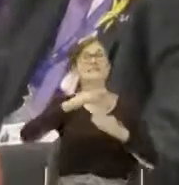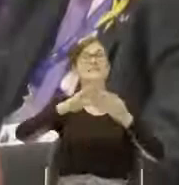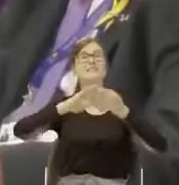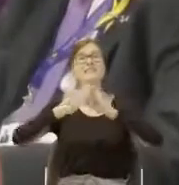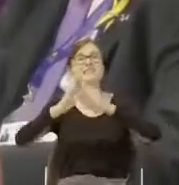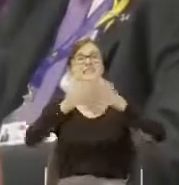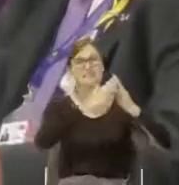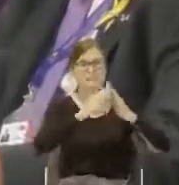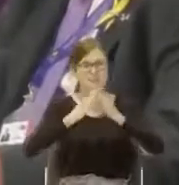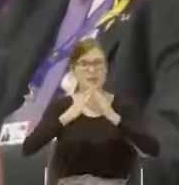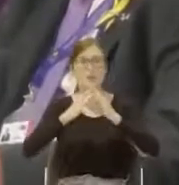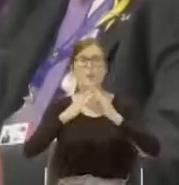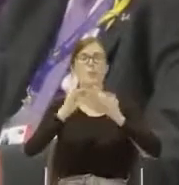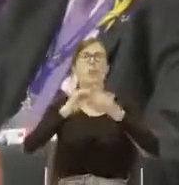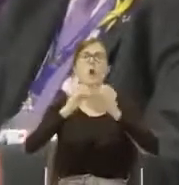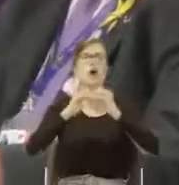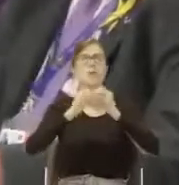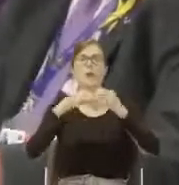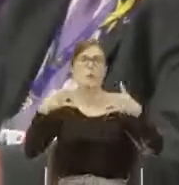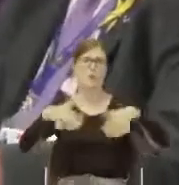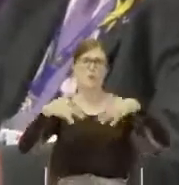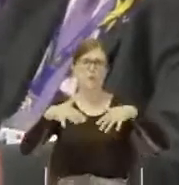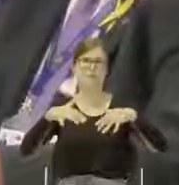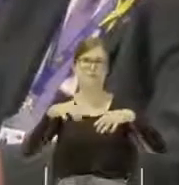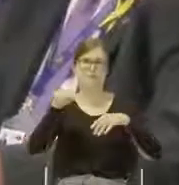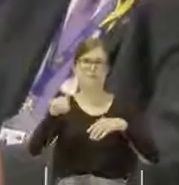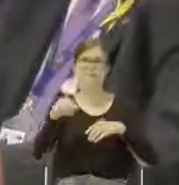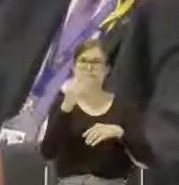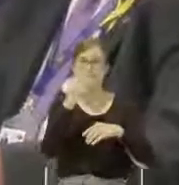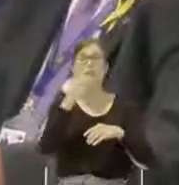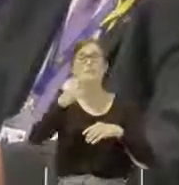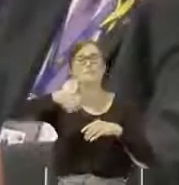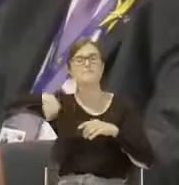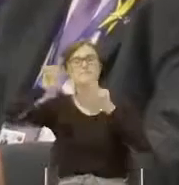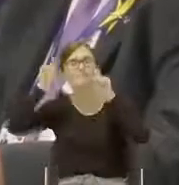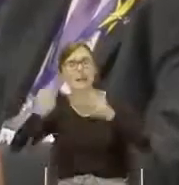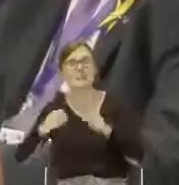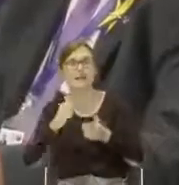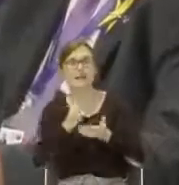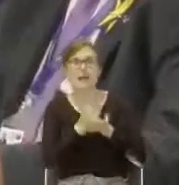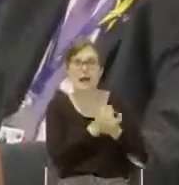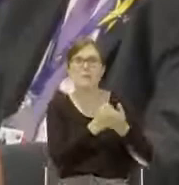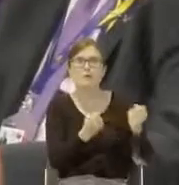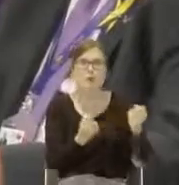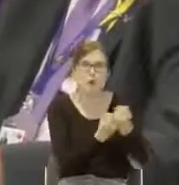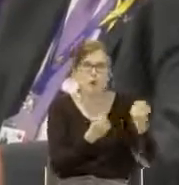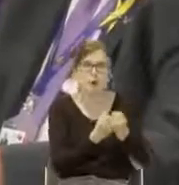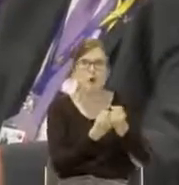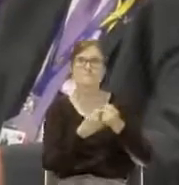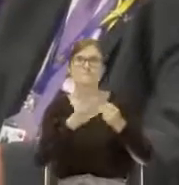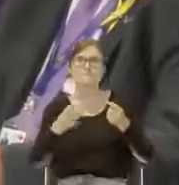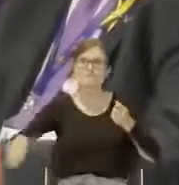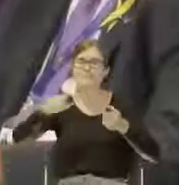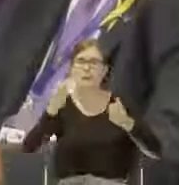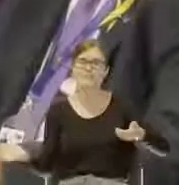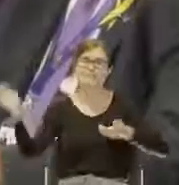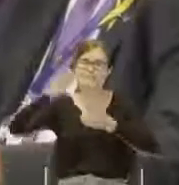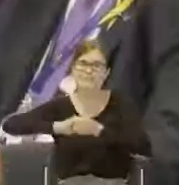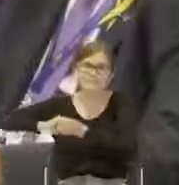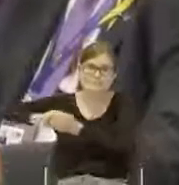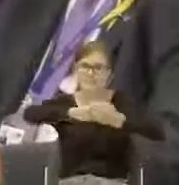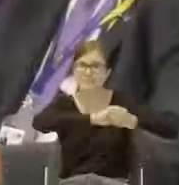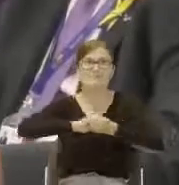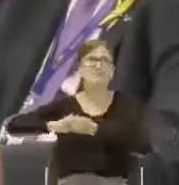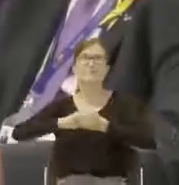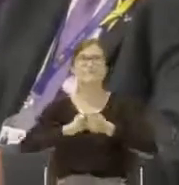with solidarity to implement the SDGs and use the transformative commitment of the new urban agenda to guide